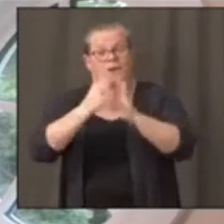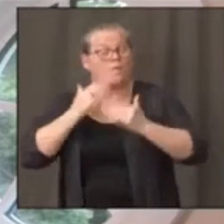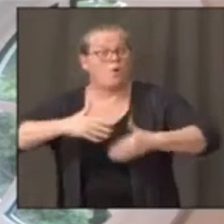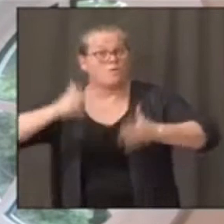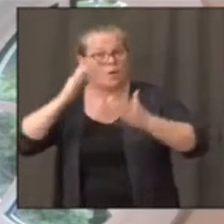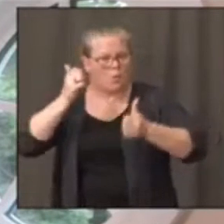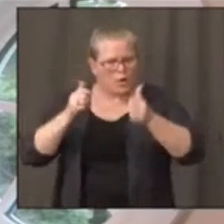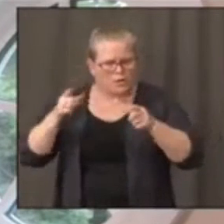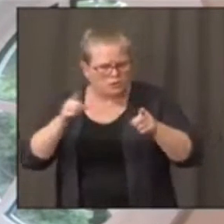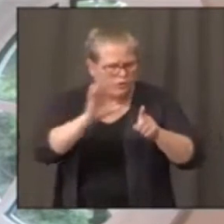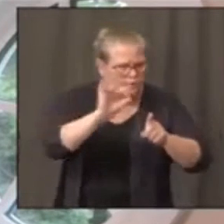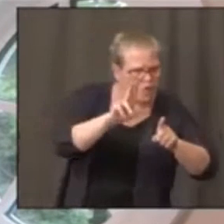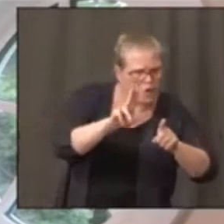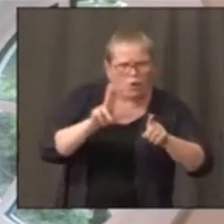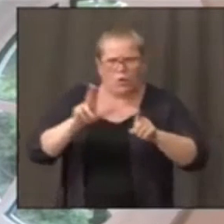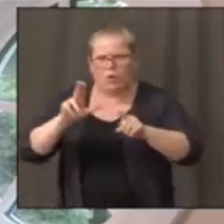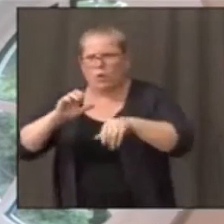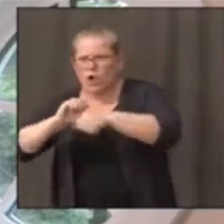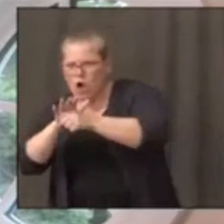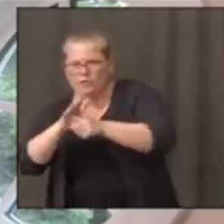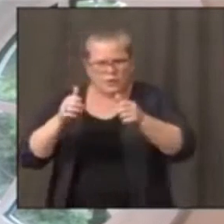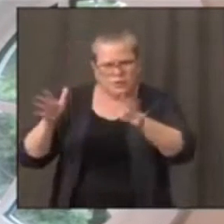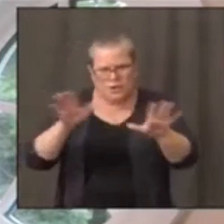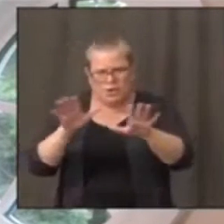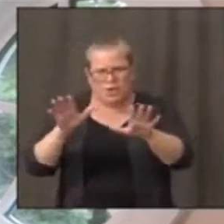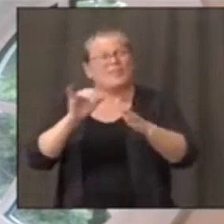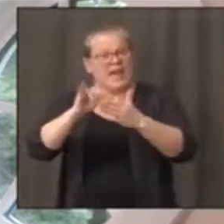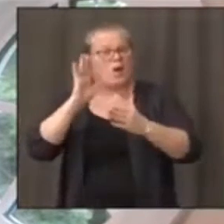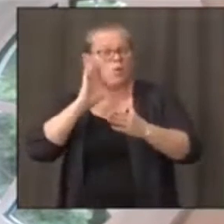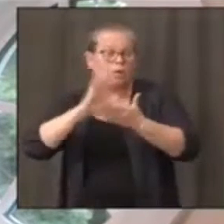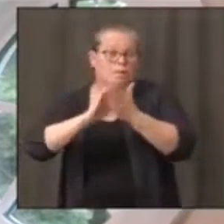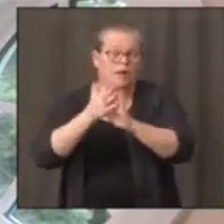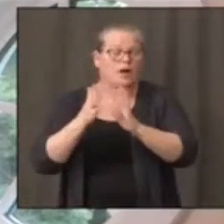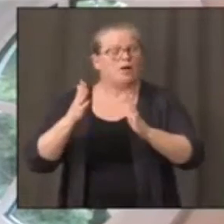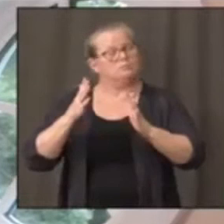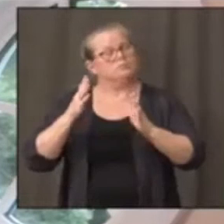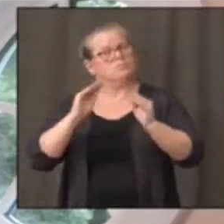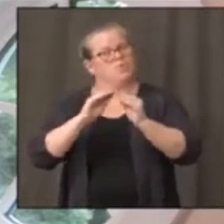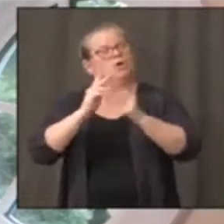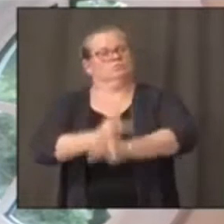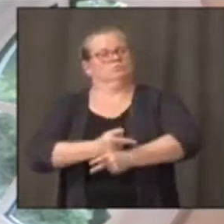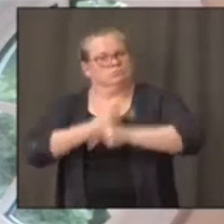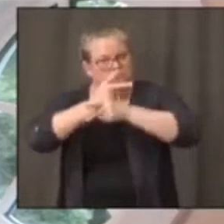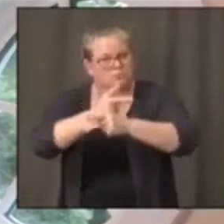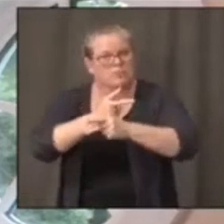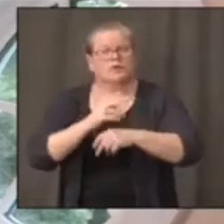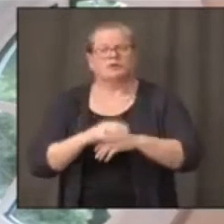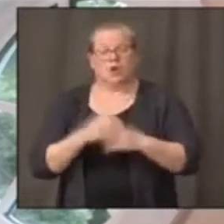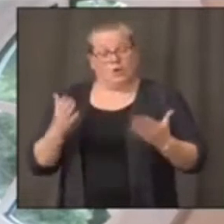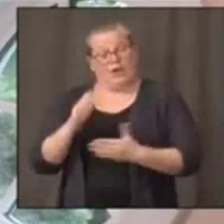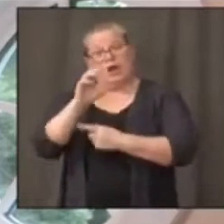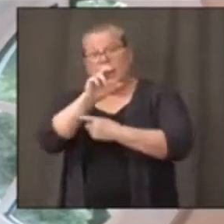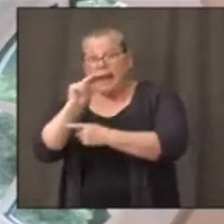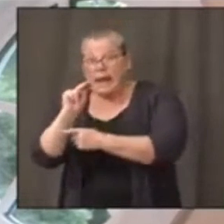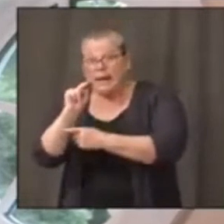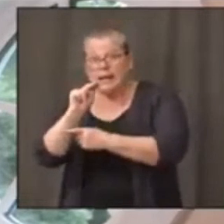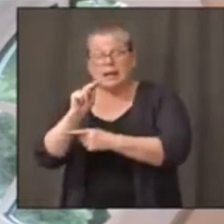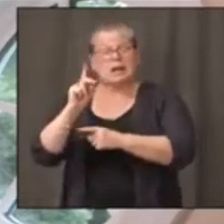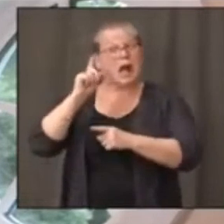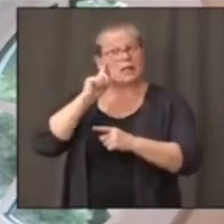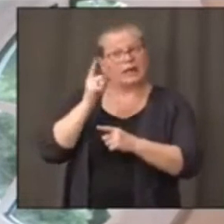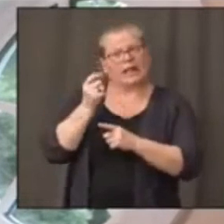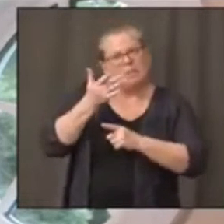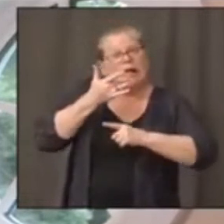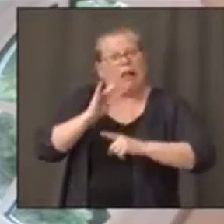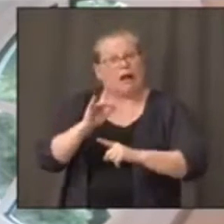of brought the levels down very low, we're likely to be quiescent for a period of time. I think we've bought ourselves a couple of months probably